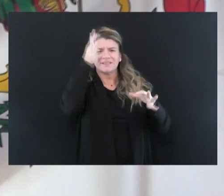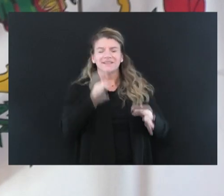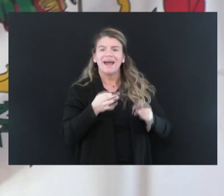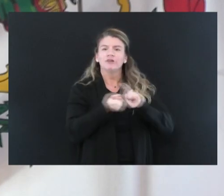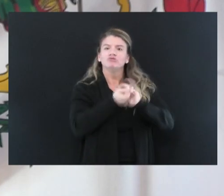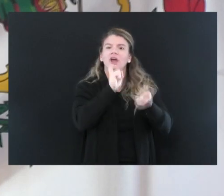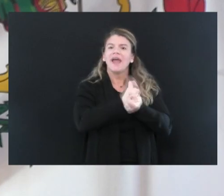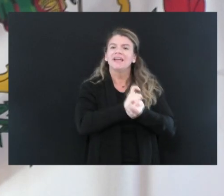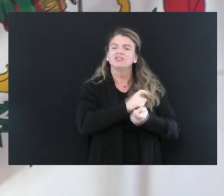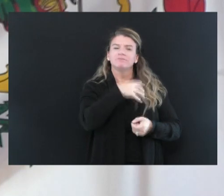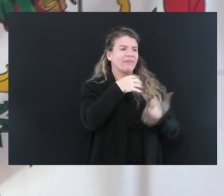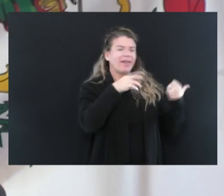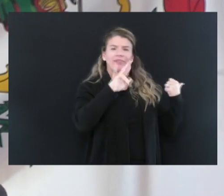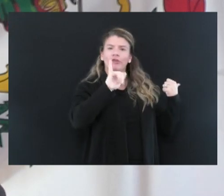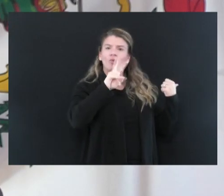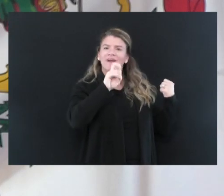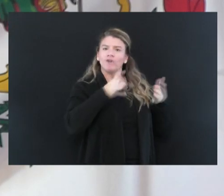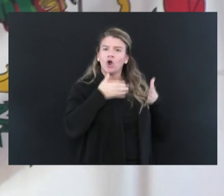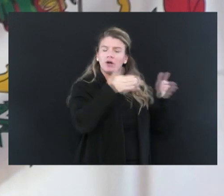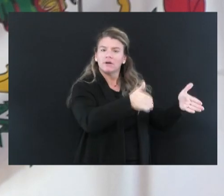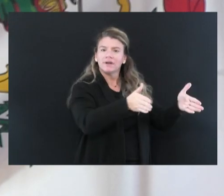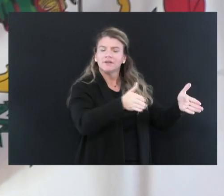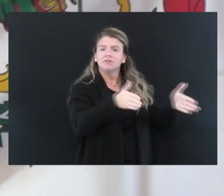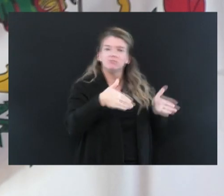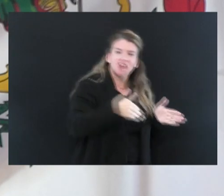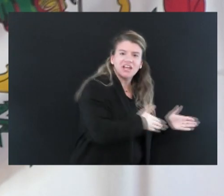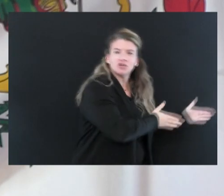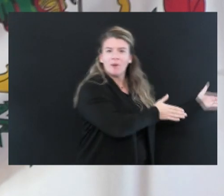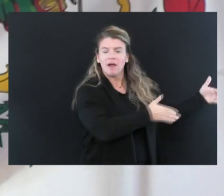now, and all the money would be gone right now?